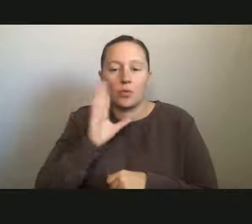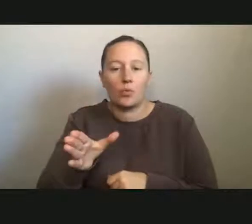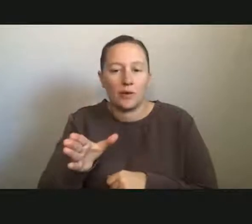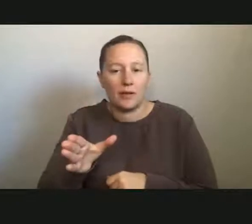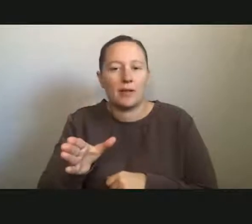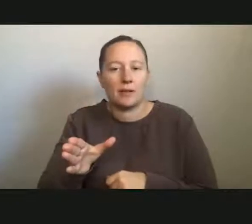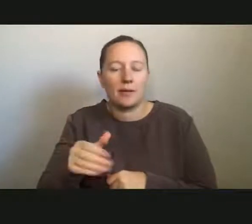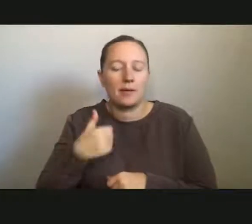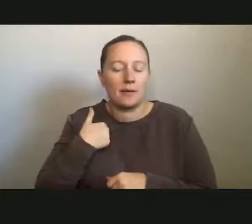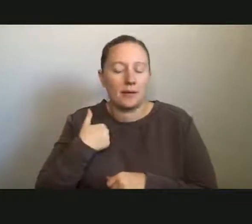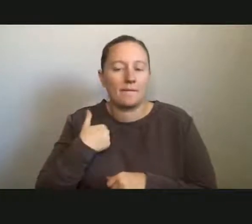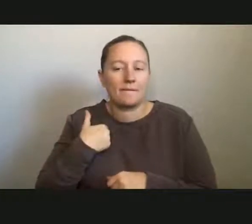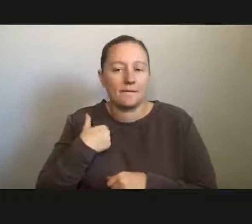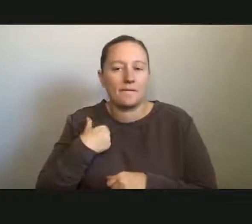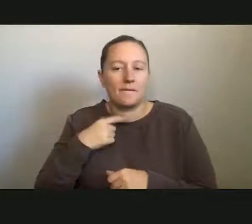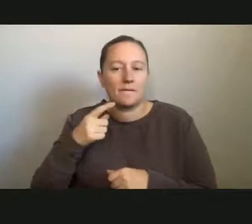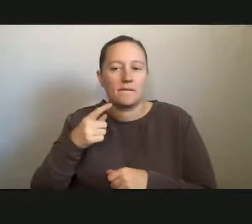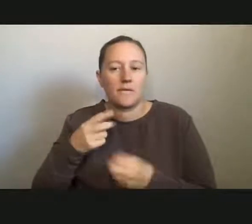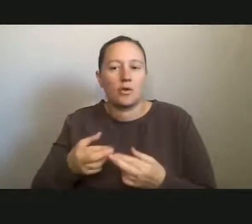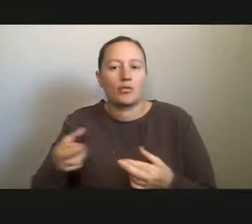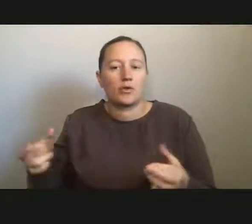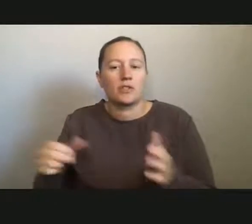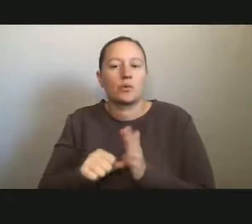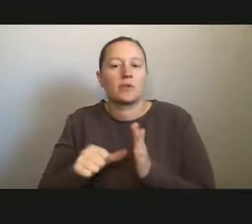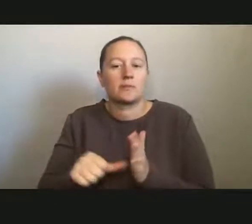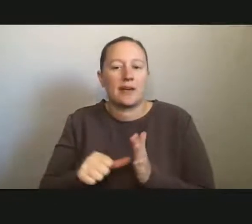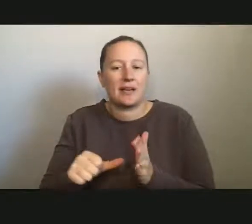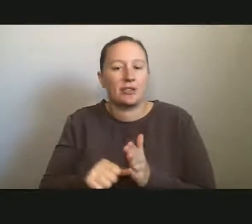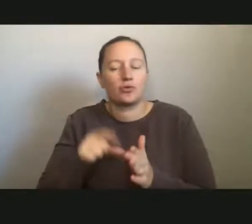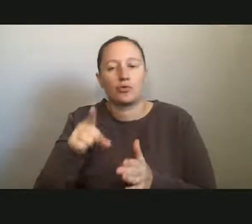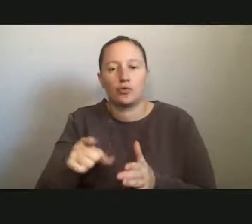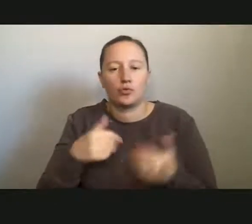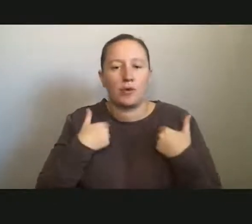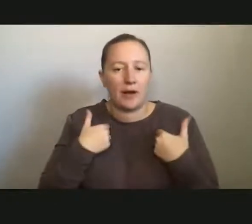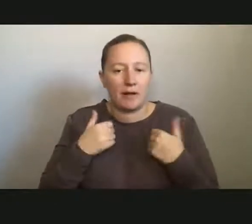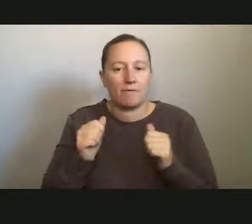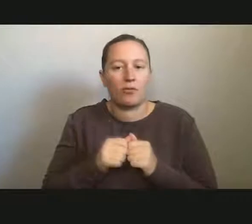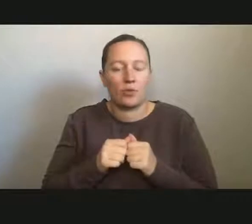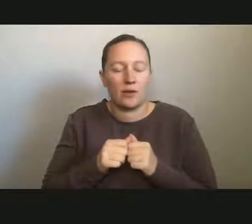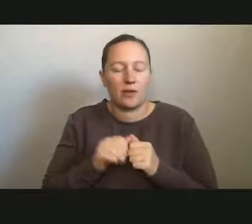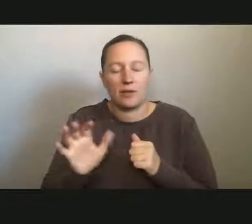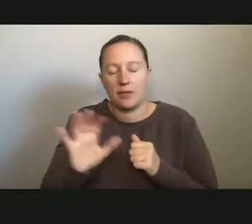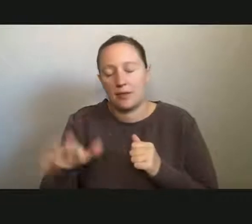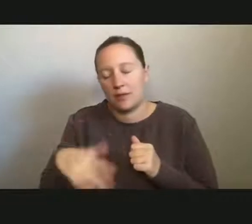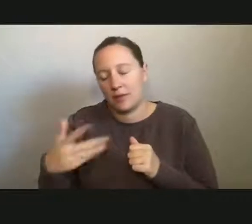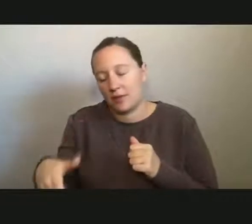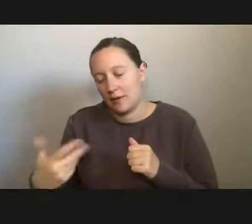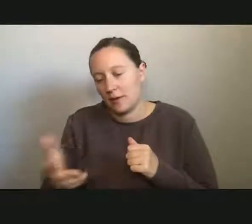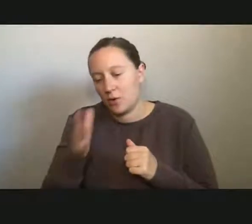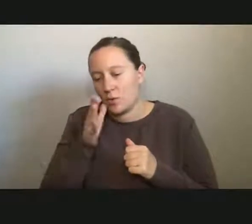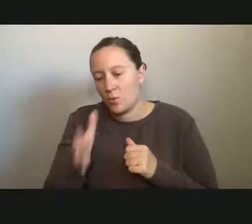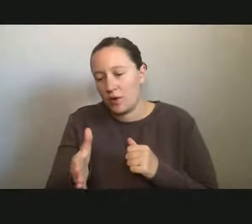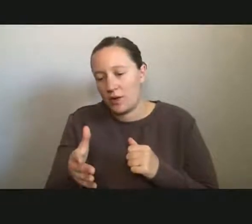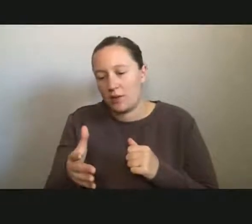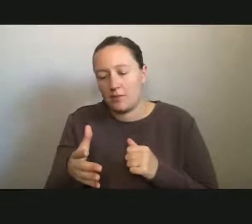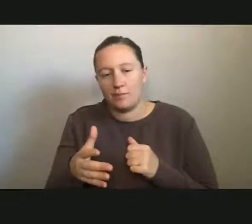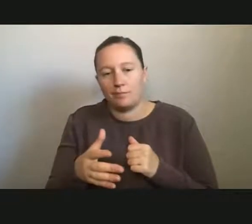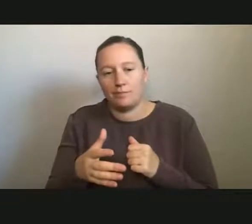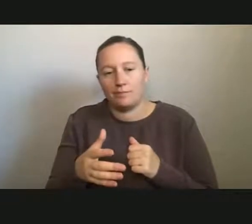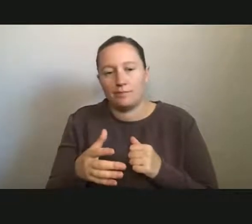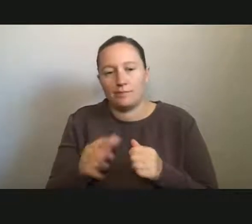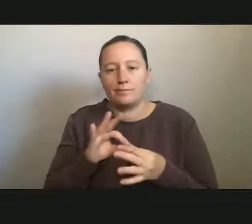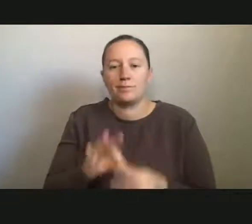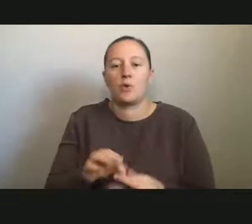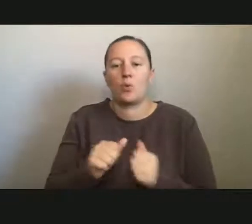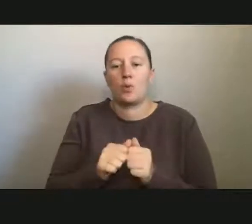on a resource page that you have that will accompany this presentation.